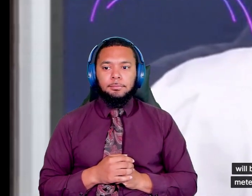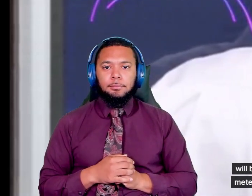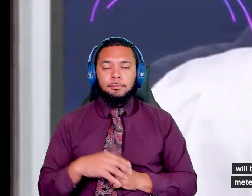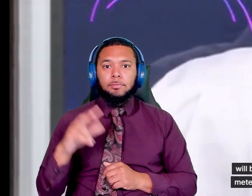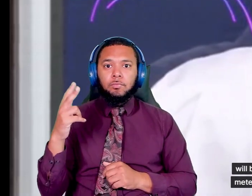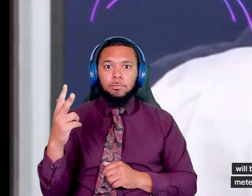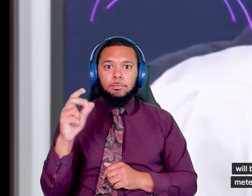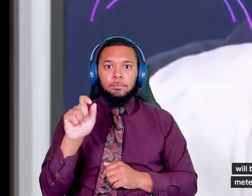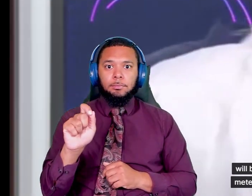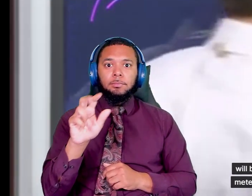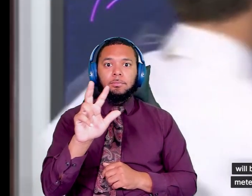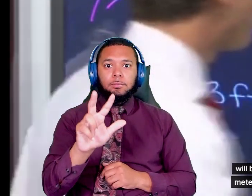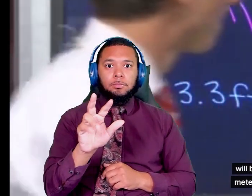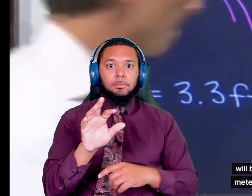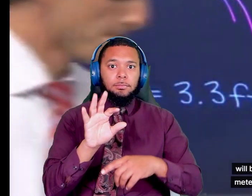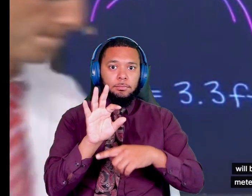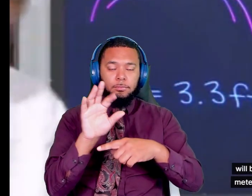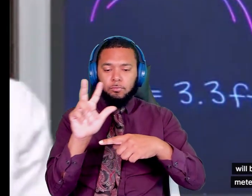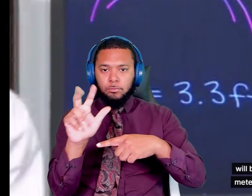3.3 feet will be on top.